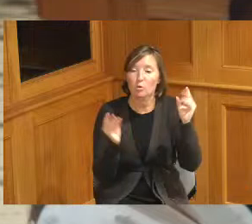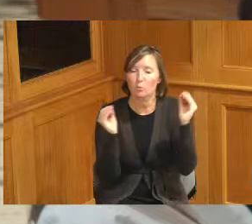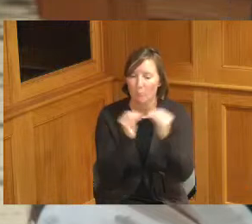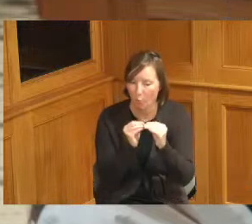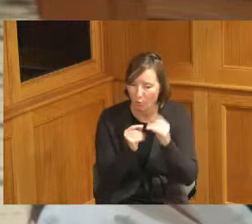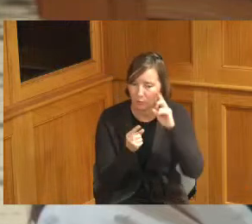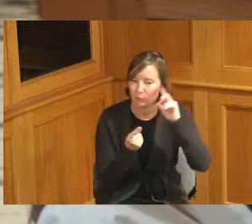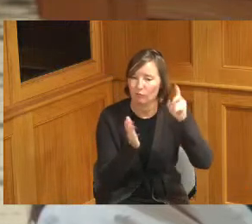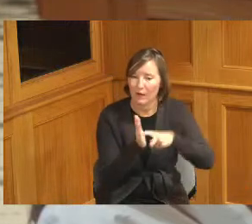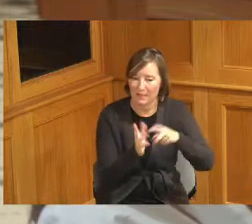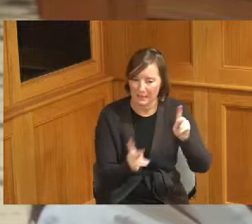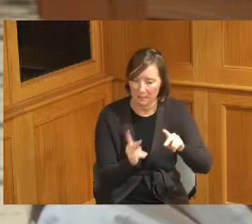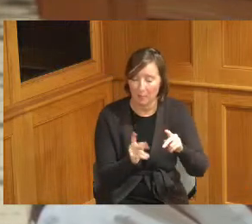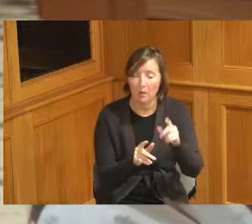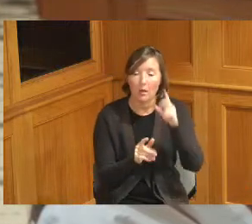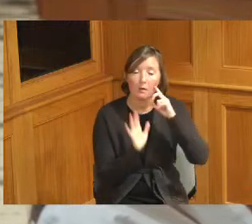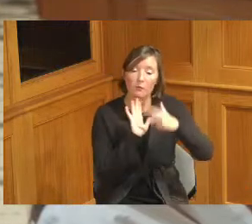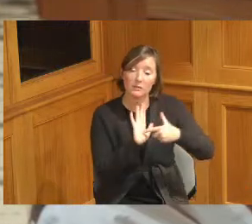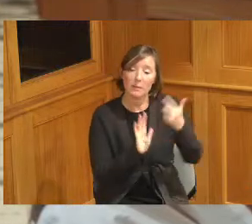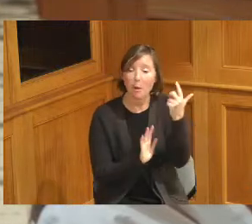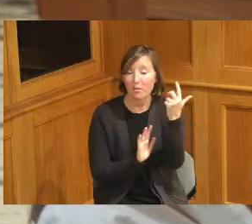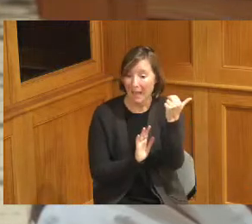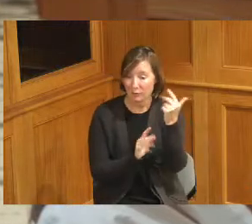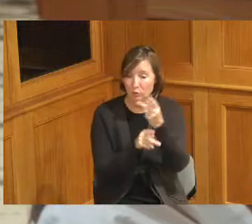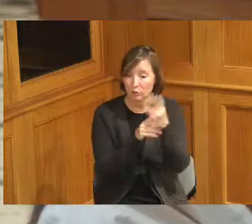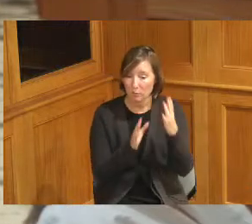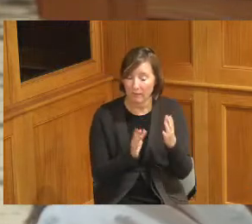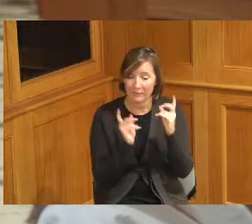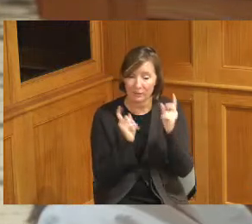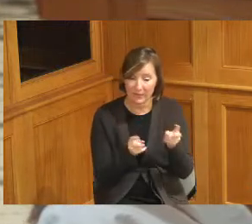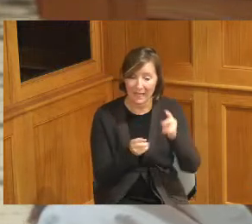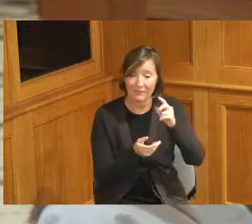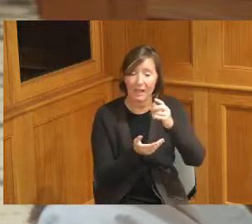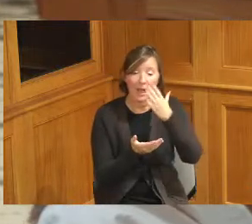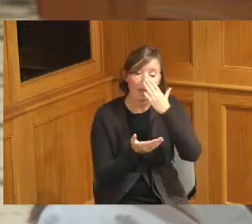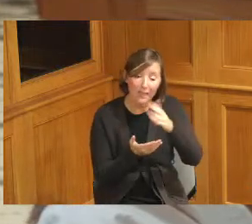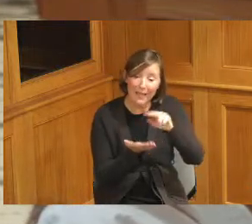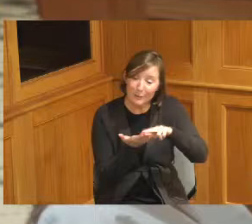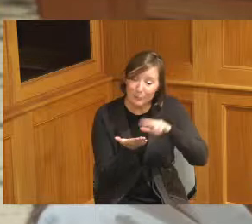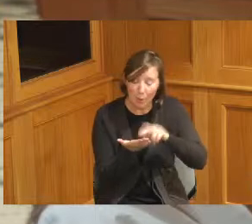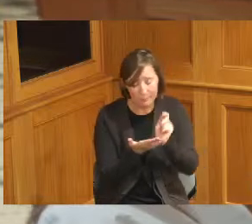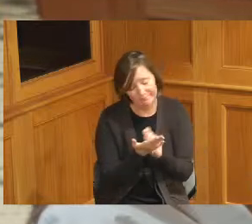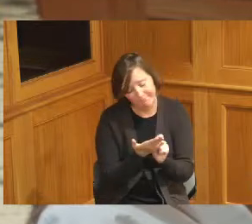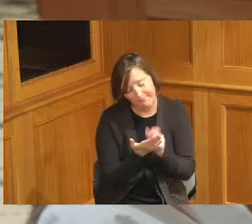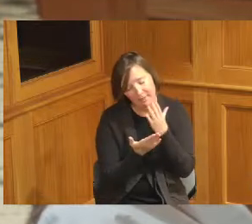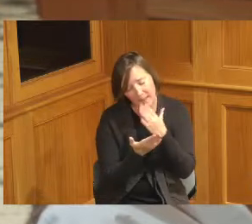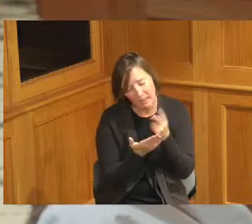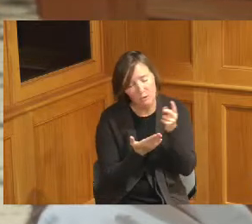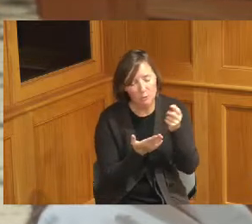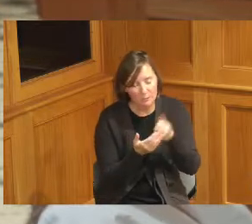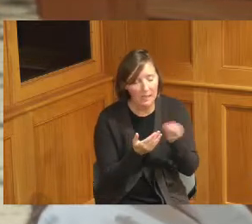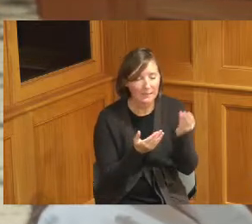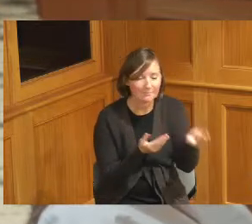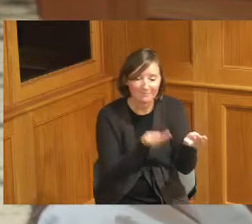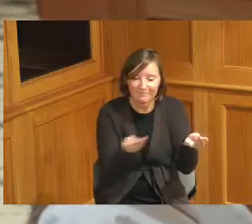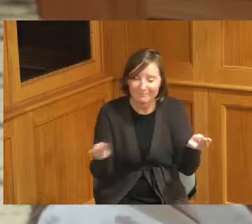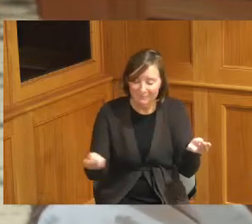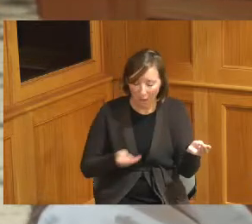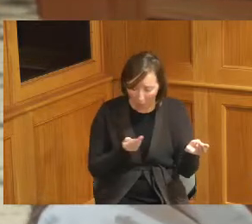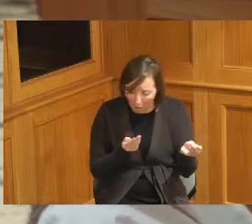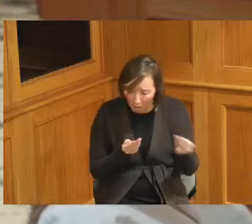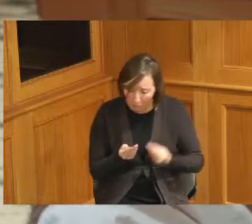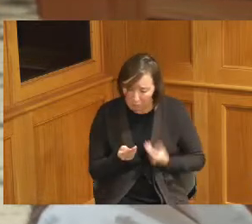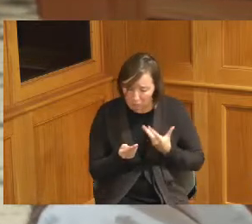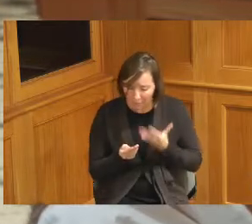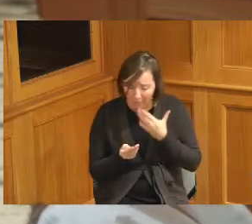supervisors provided each of their employees with a handwritten thank you note, thanking them for the work that they did.